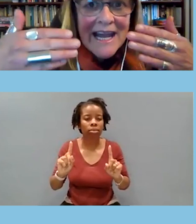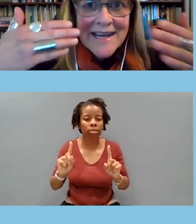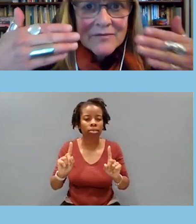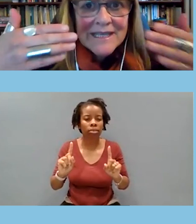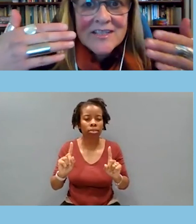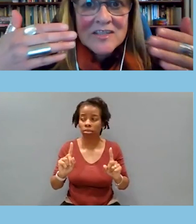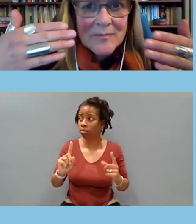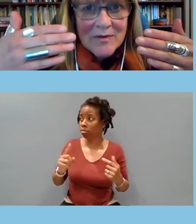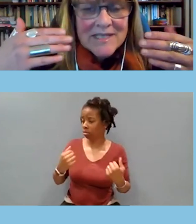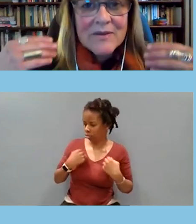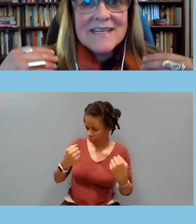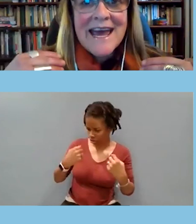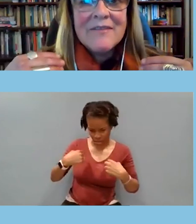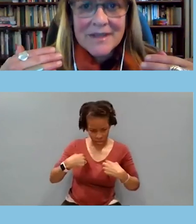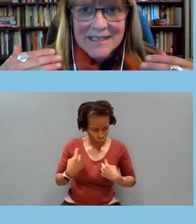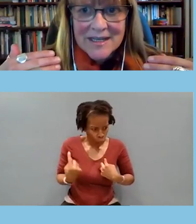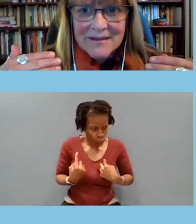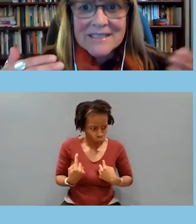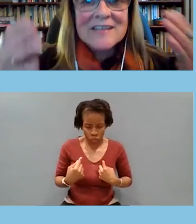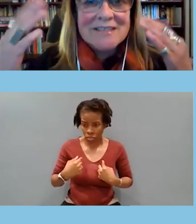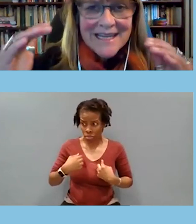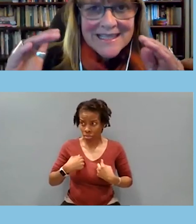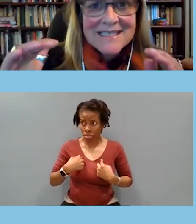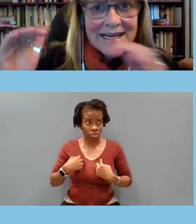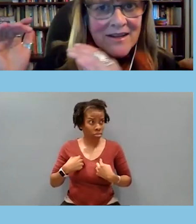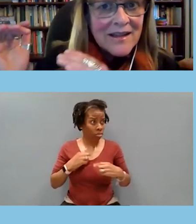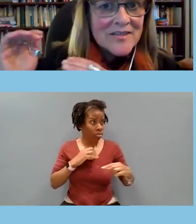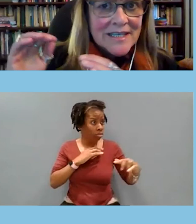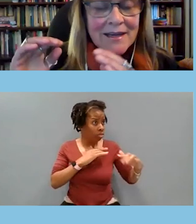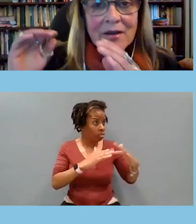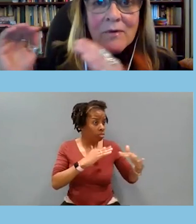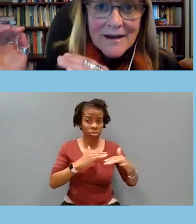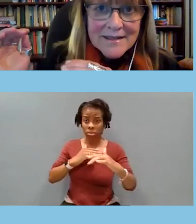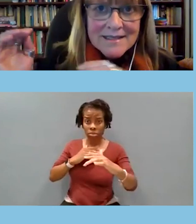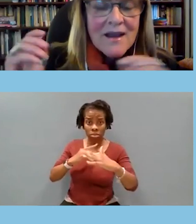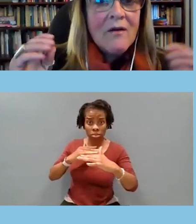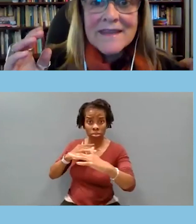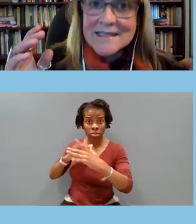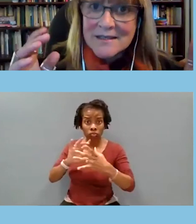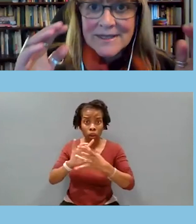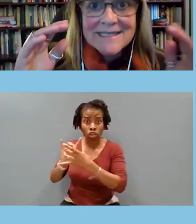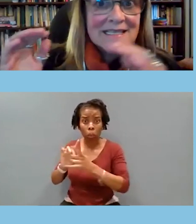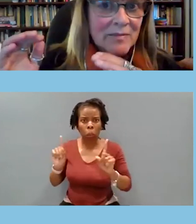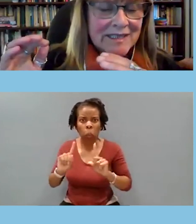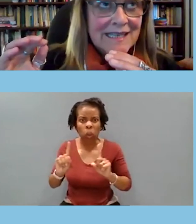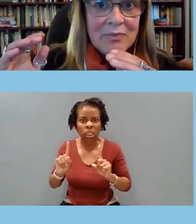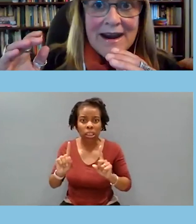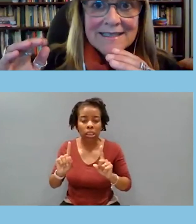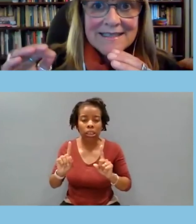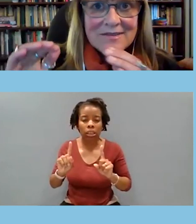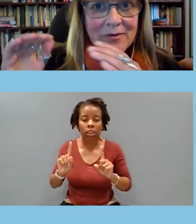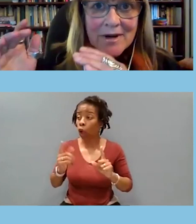what kind of relationship are we supposed to have with each other such that this technology works, or this new